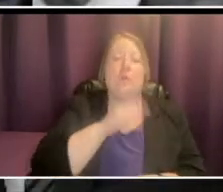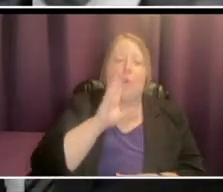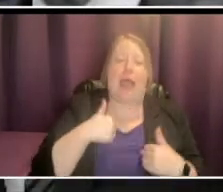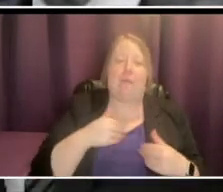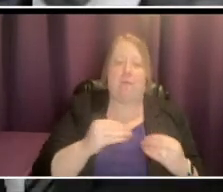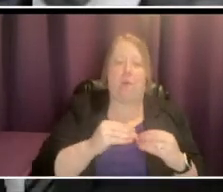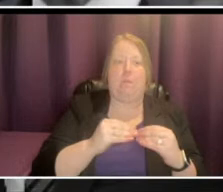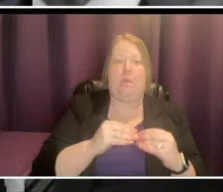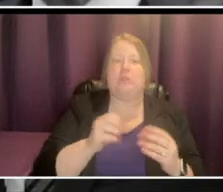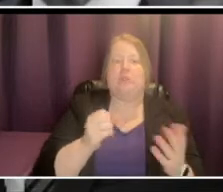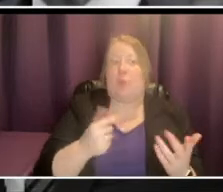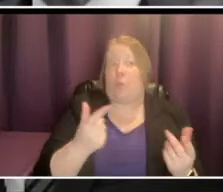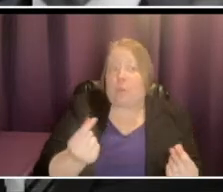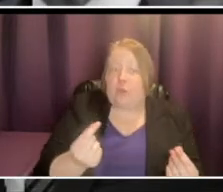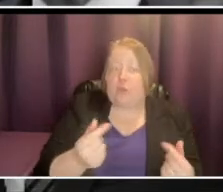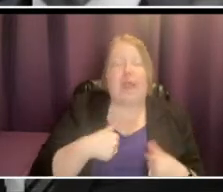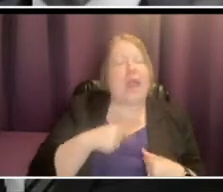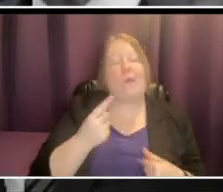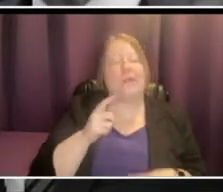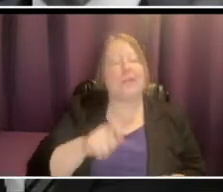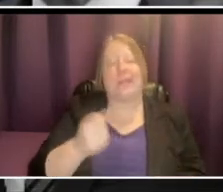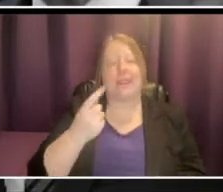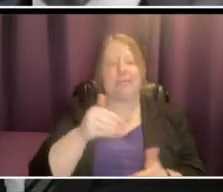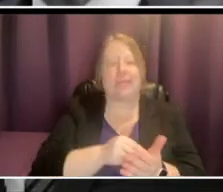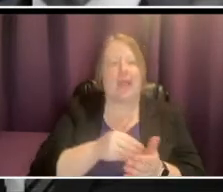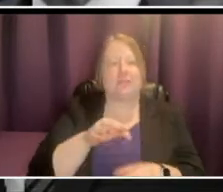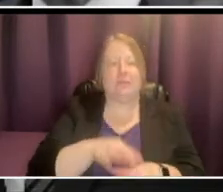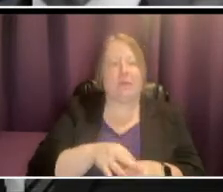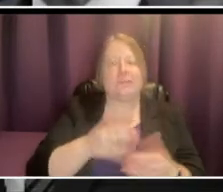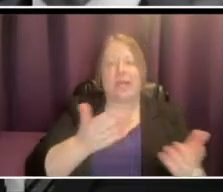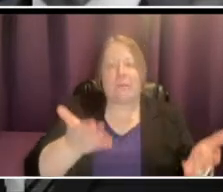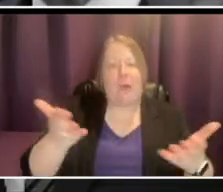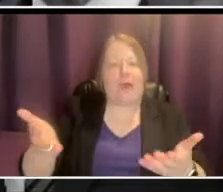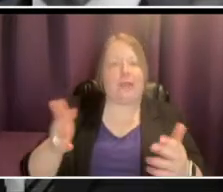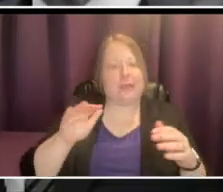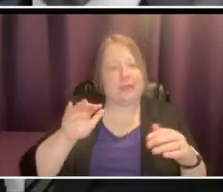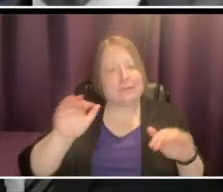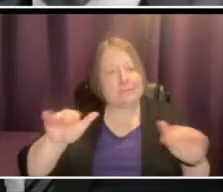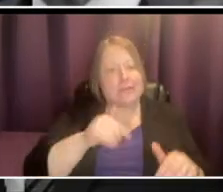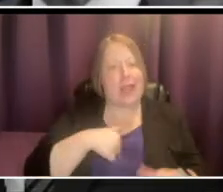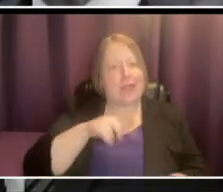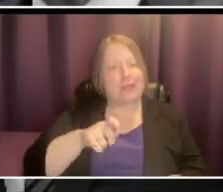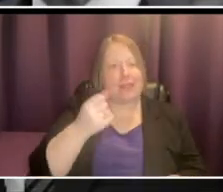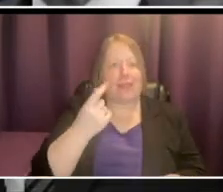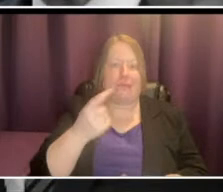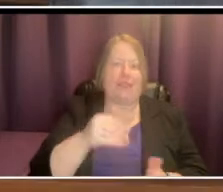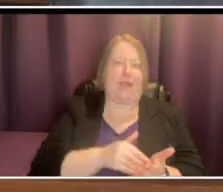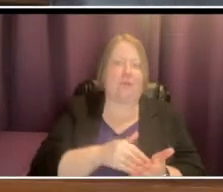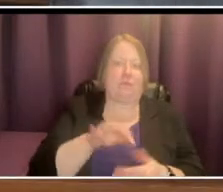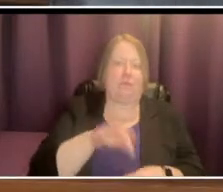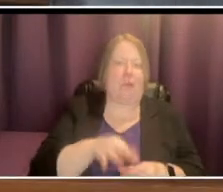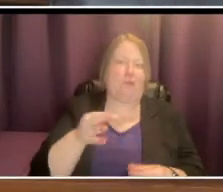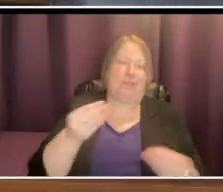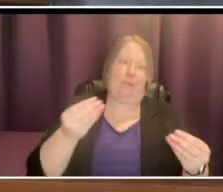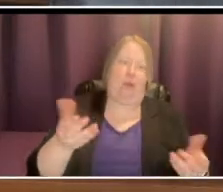here, folks? I only need 11,000 votes. Fellas, I need 11,000 votes. Give me a break.